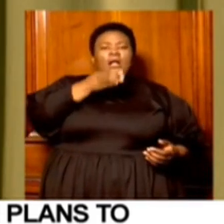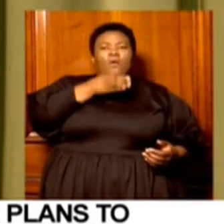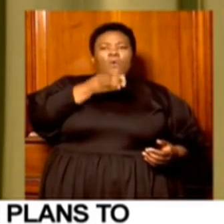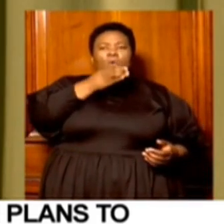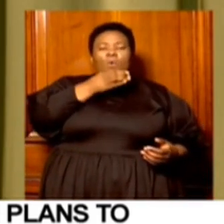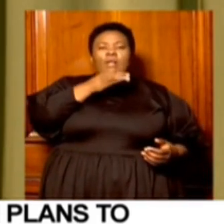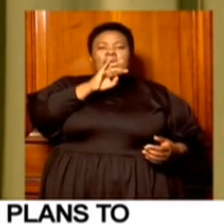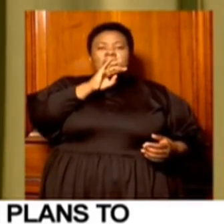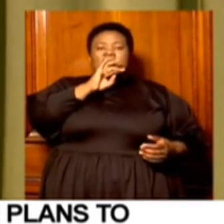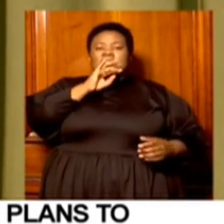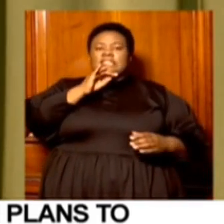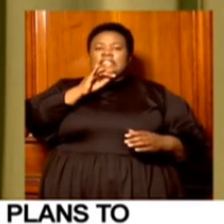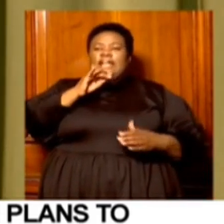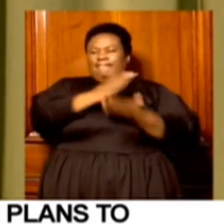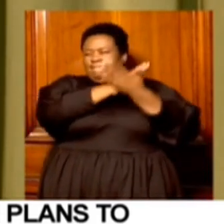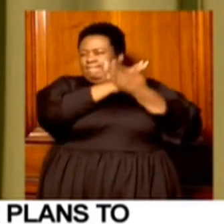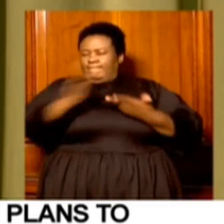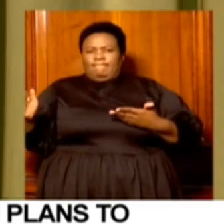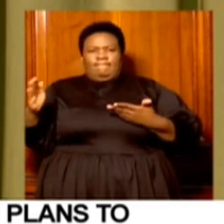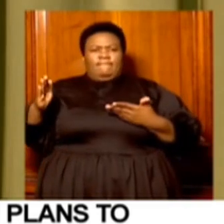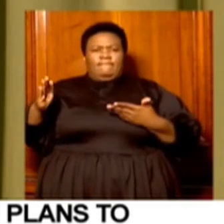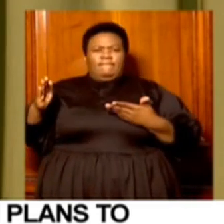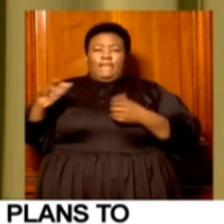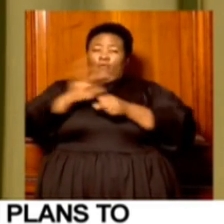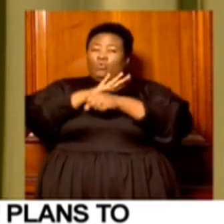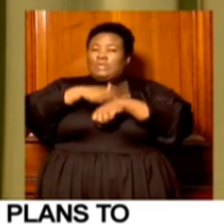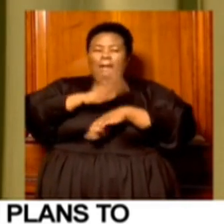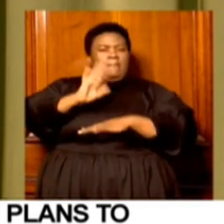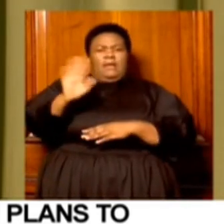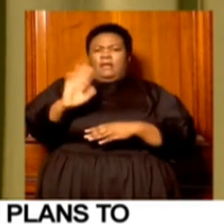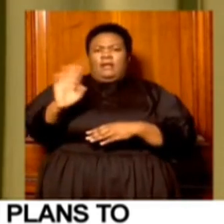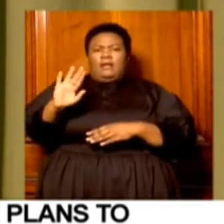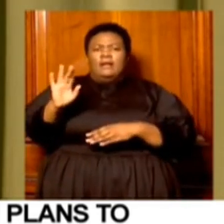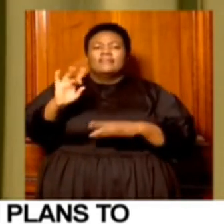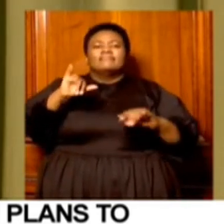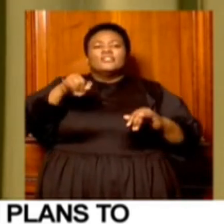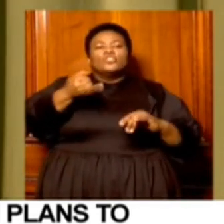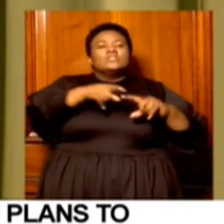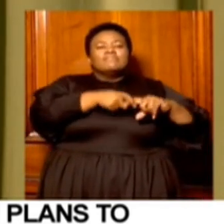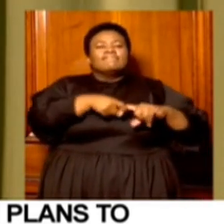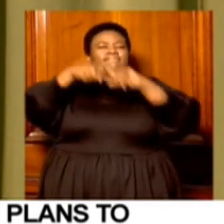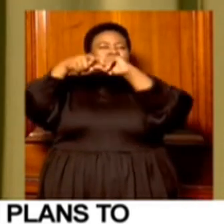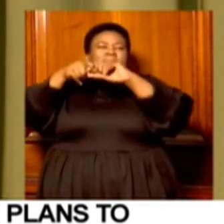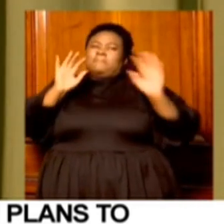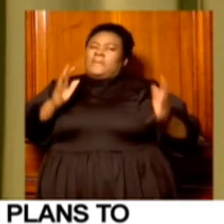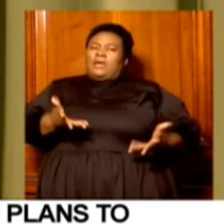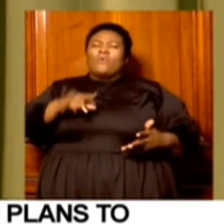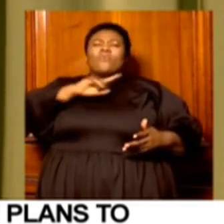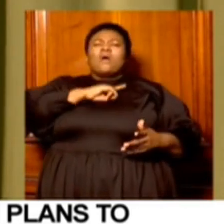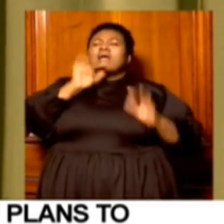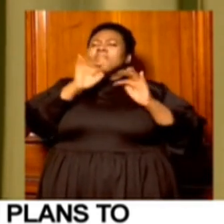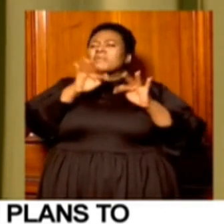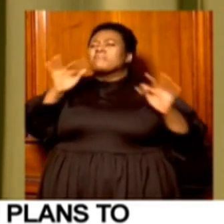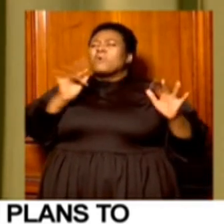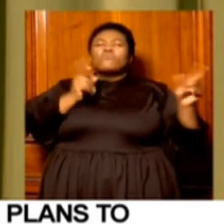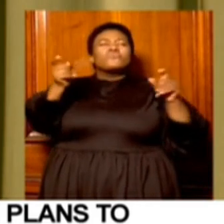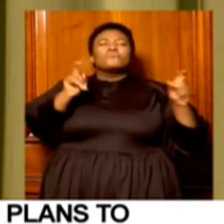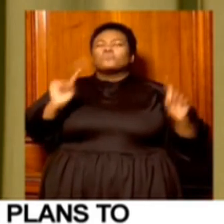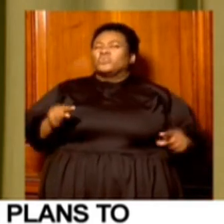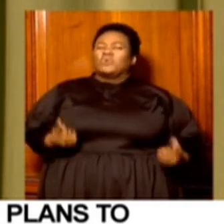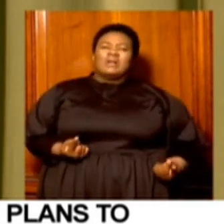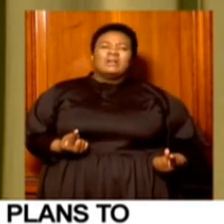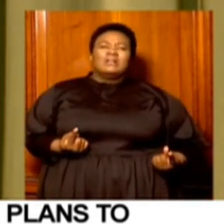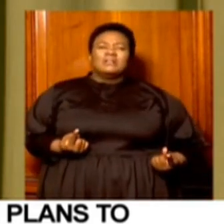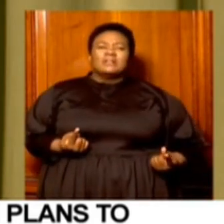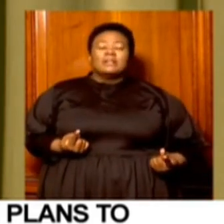ban, it's suspended because people are just uncontrollable. And at the same time,